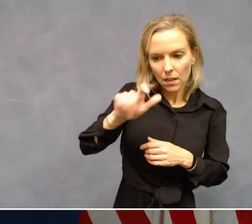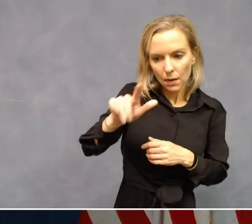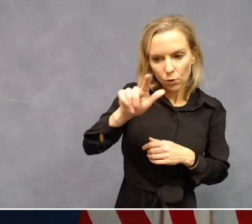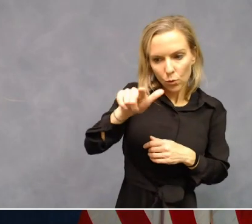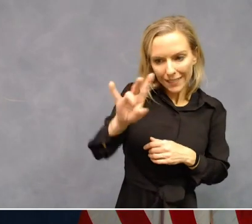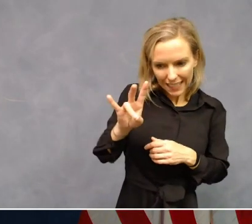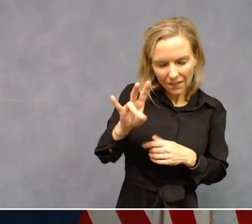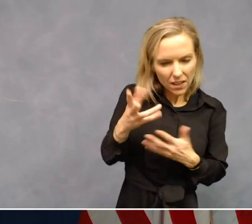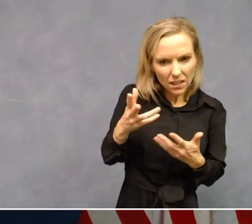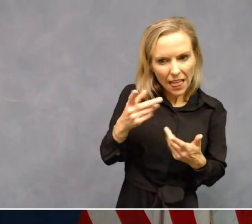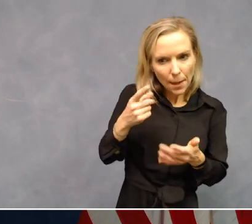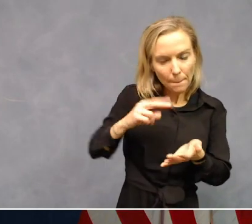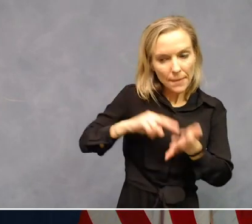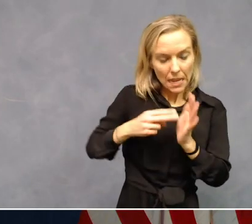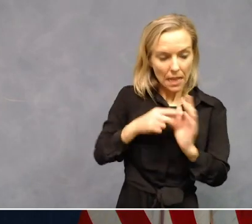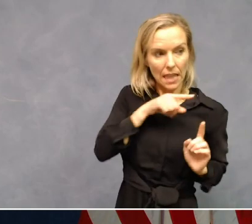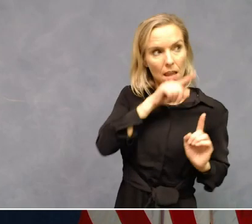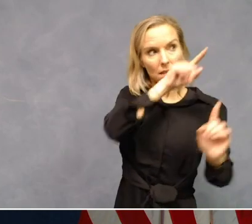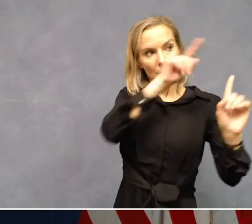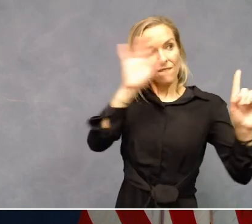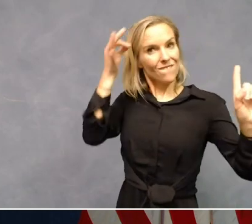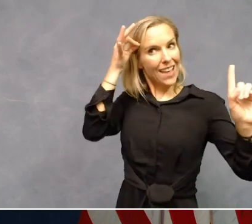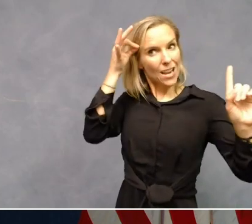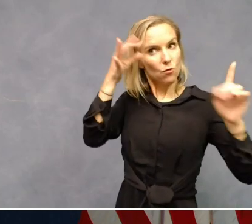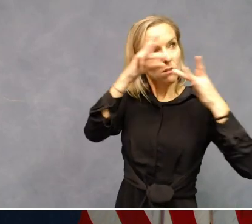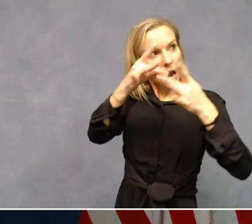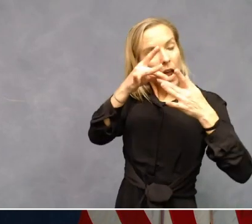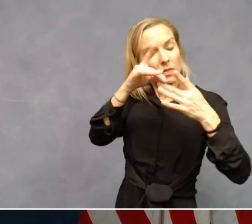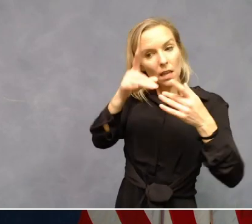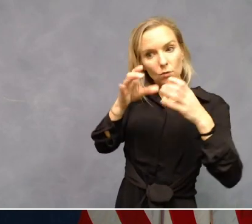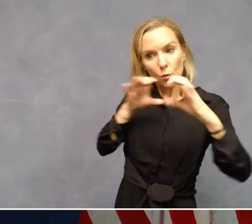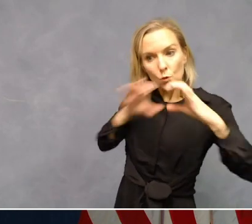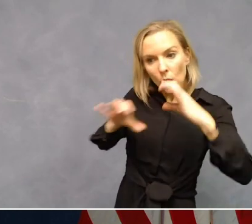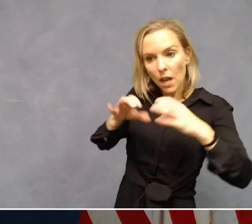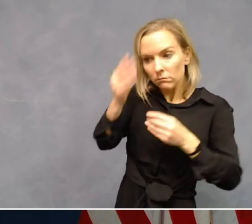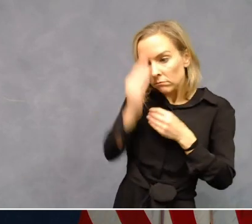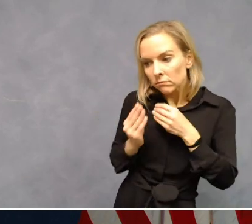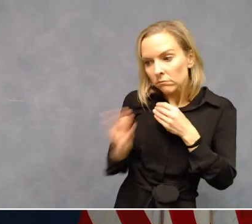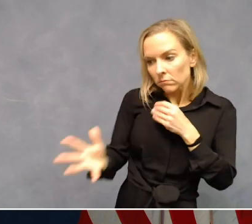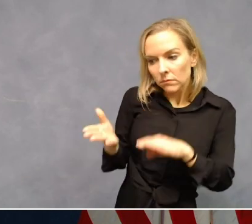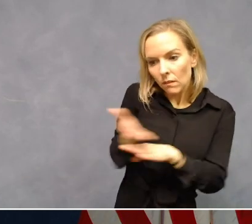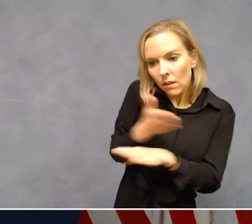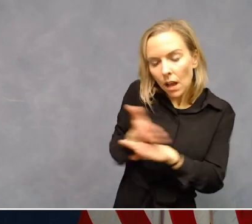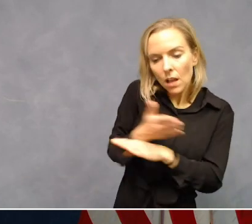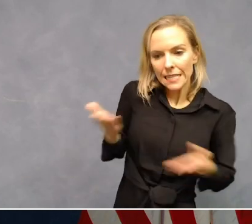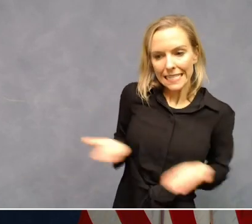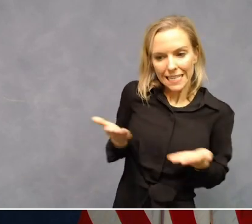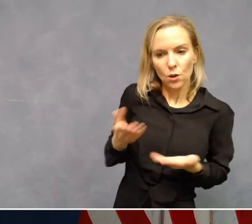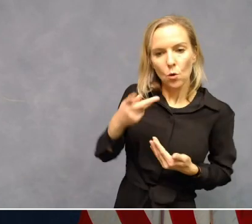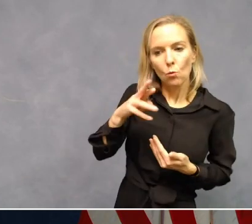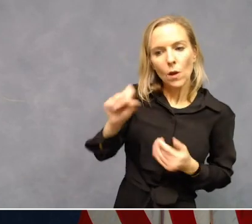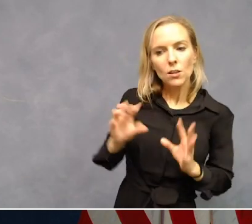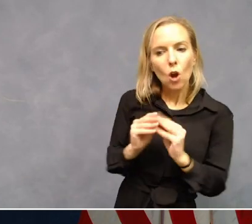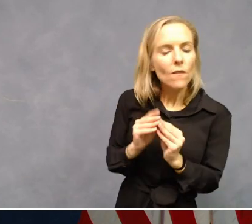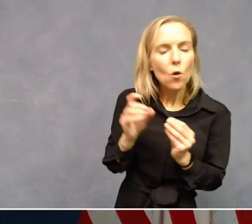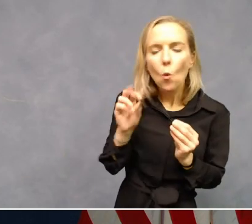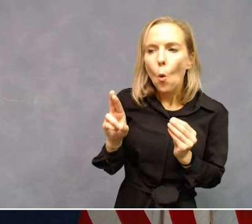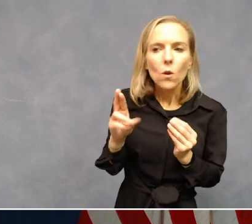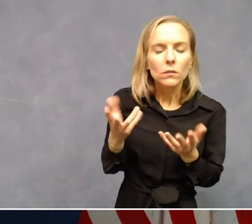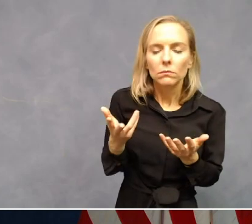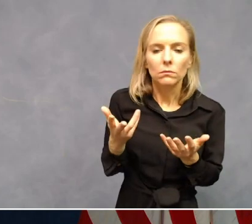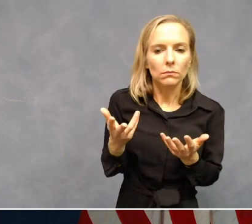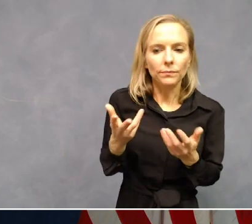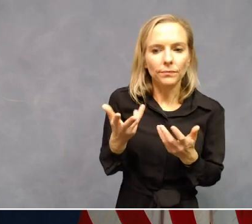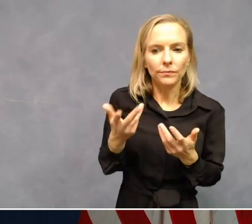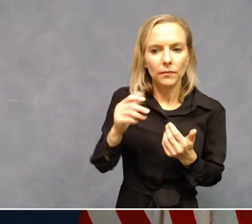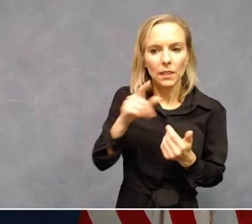to the rest of the state, either at a press conference here or some sort of other communication?